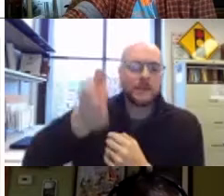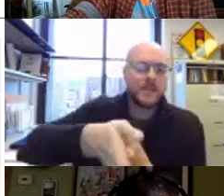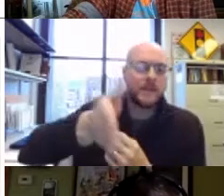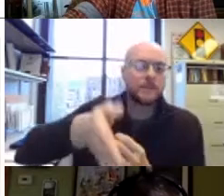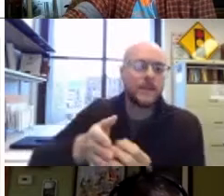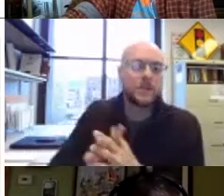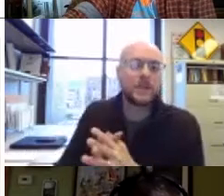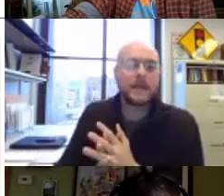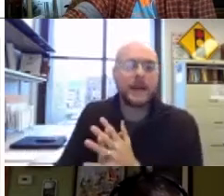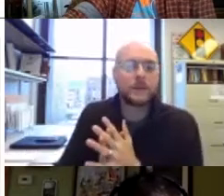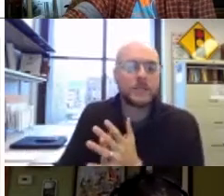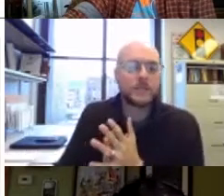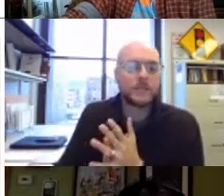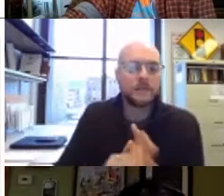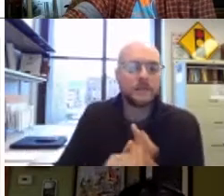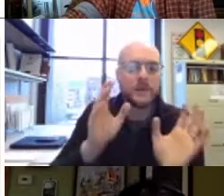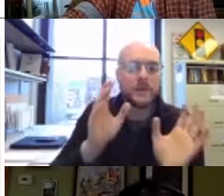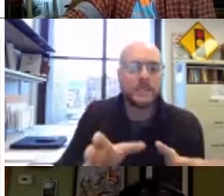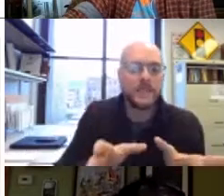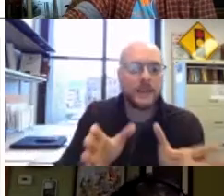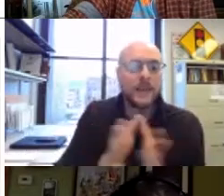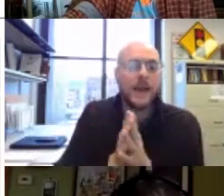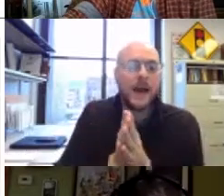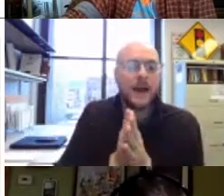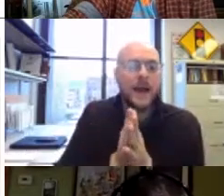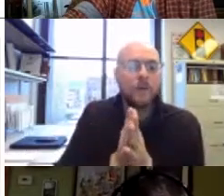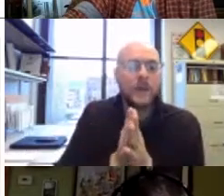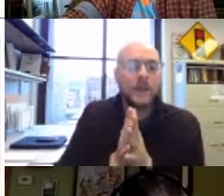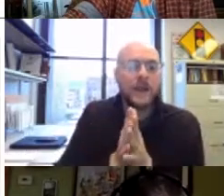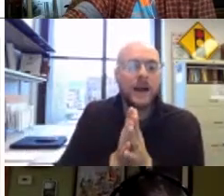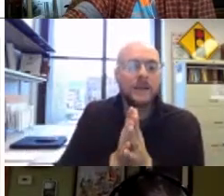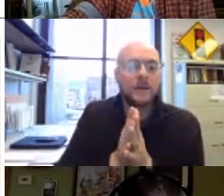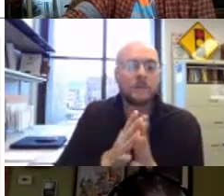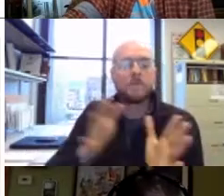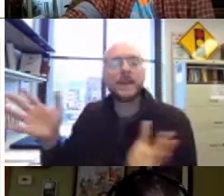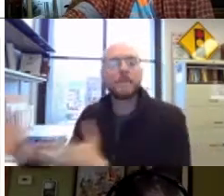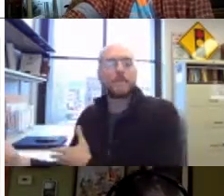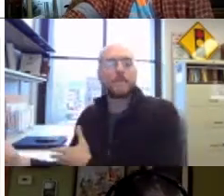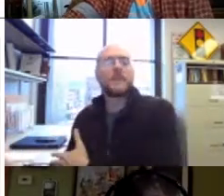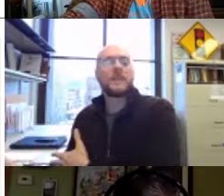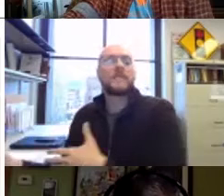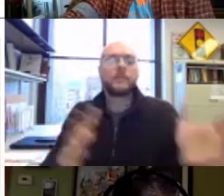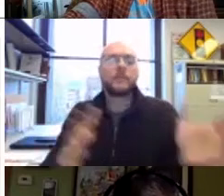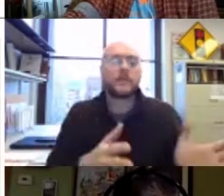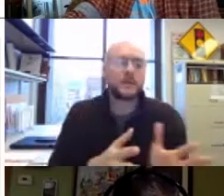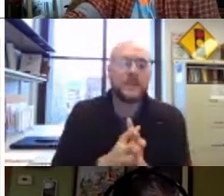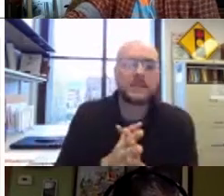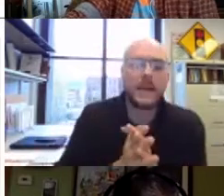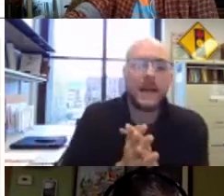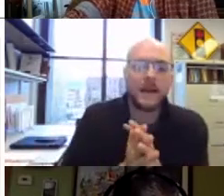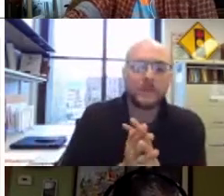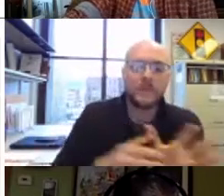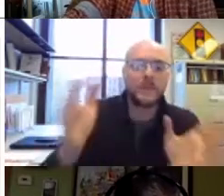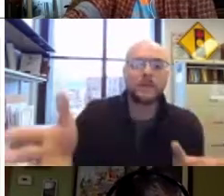So this is the Columbus Avenue Bridge towards the bottom. So you can see that we pick up where we left off with the